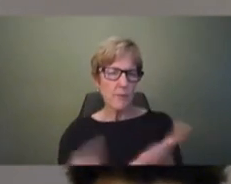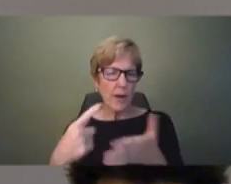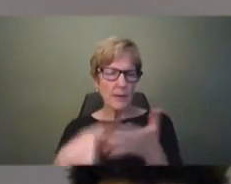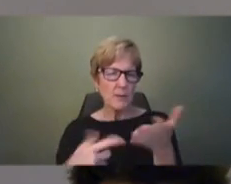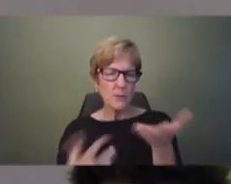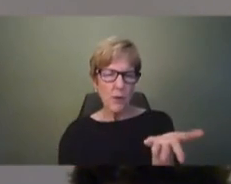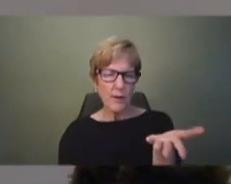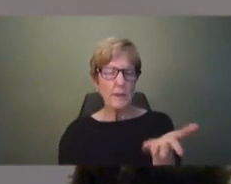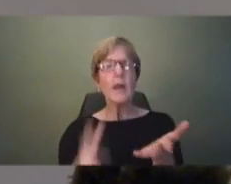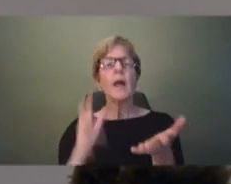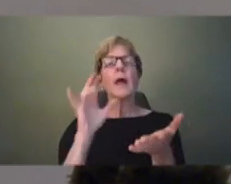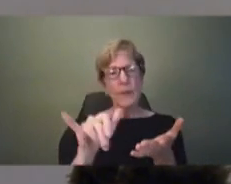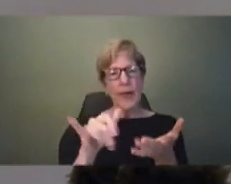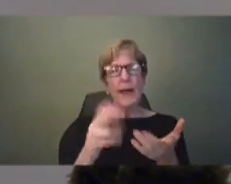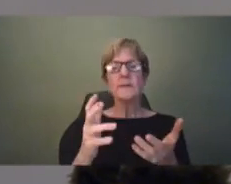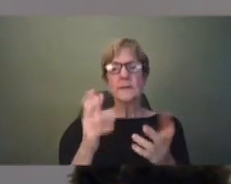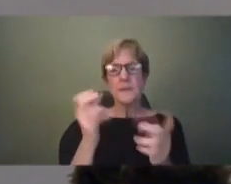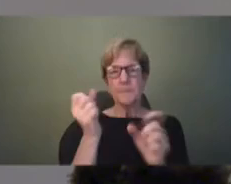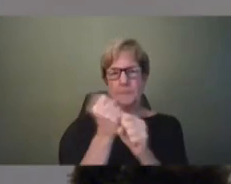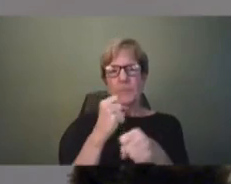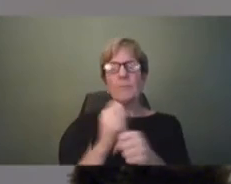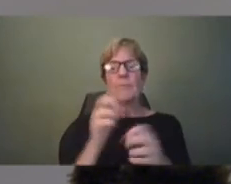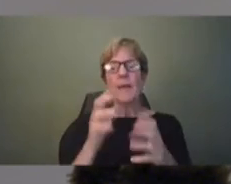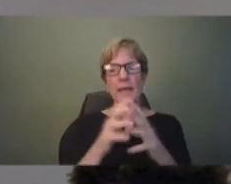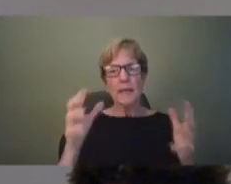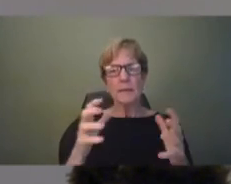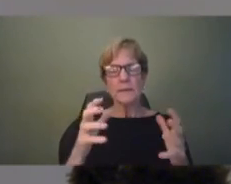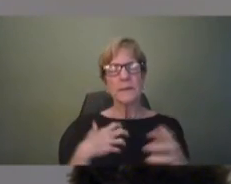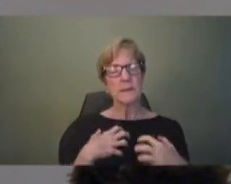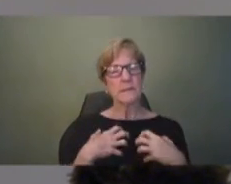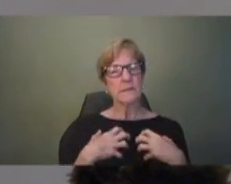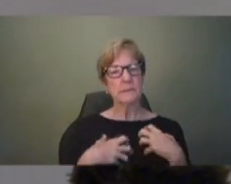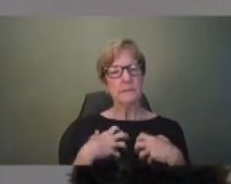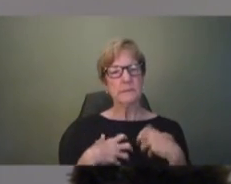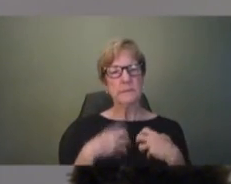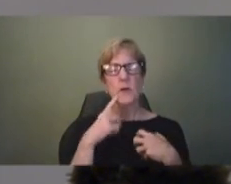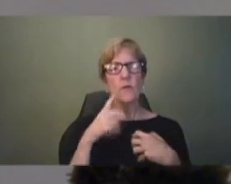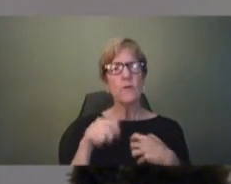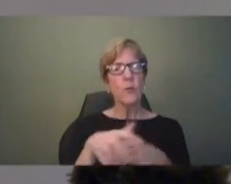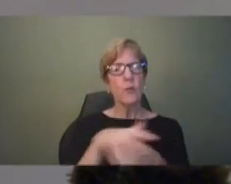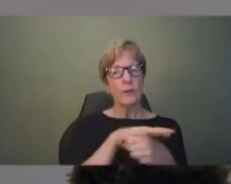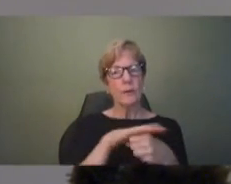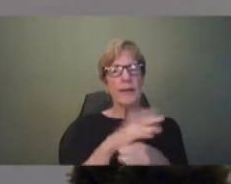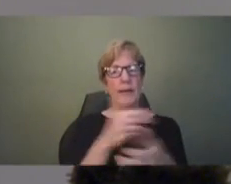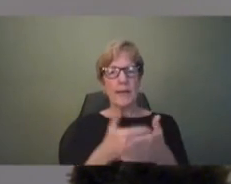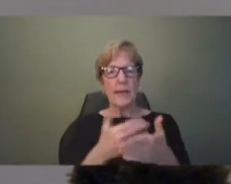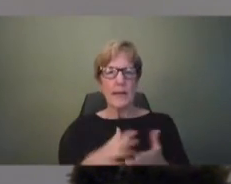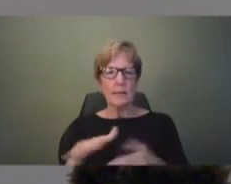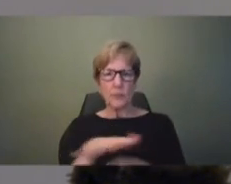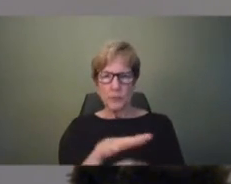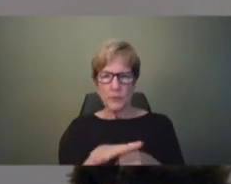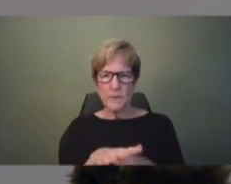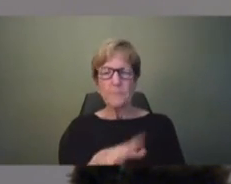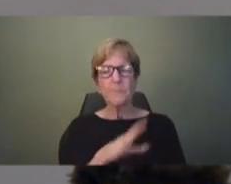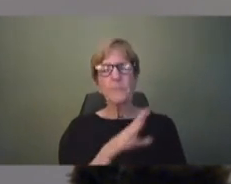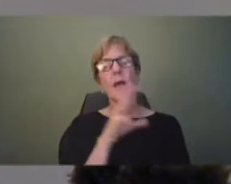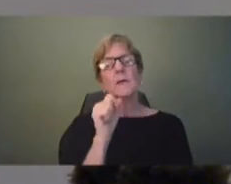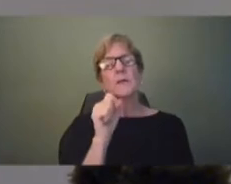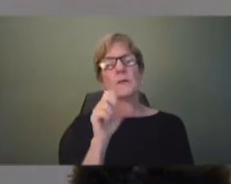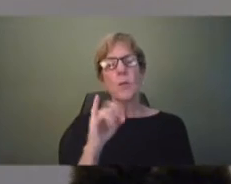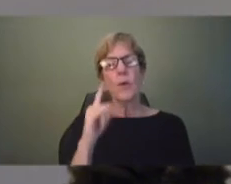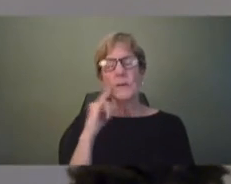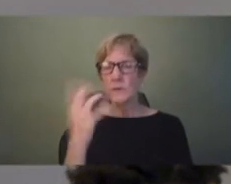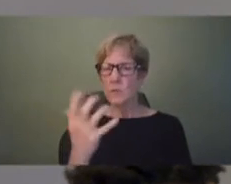is cre creating a lot of consternation for the surrounding neighborhoods and um so I just want to